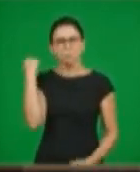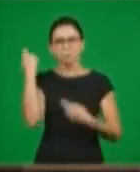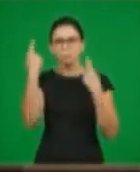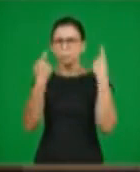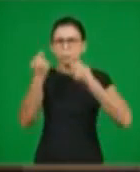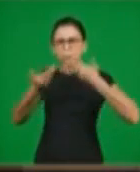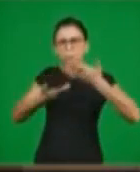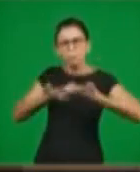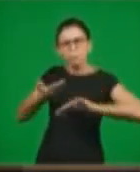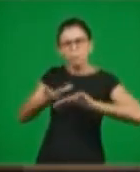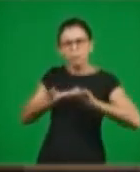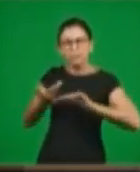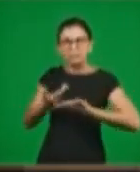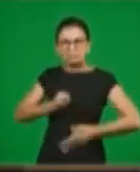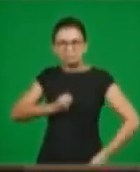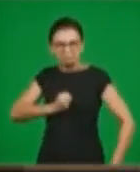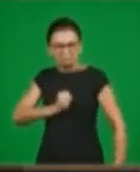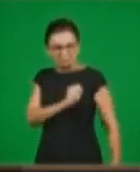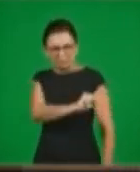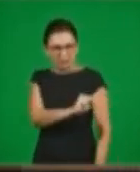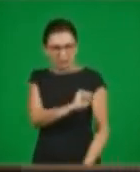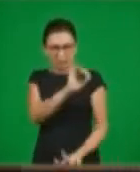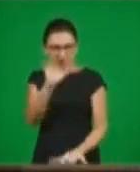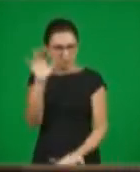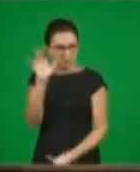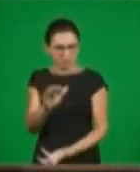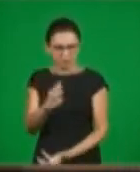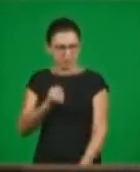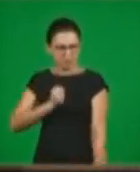you work that talks bad things about the other people,